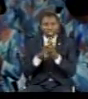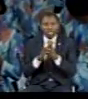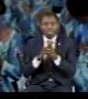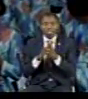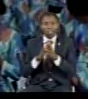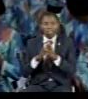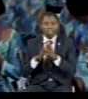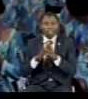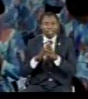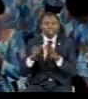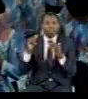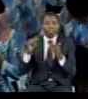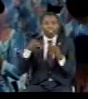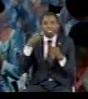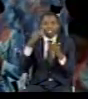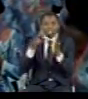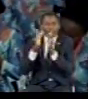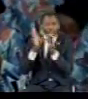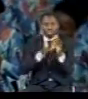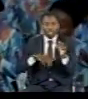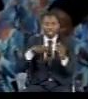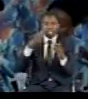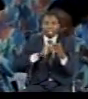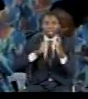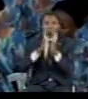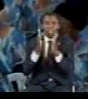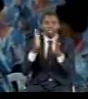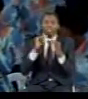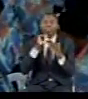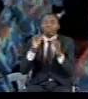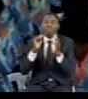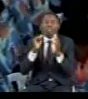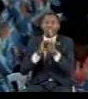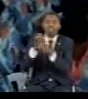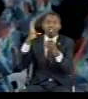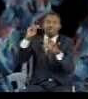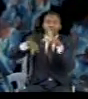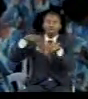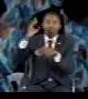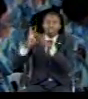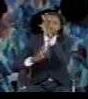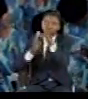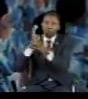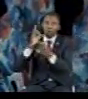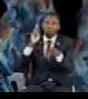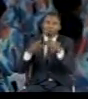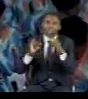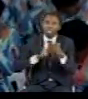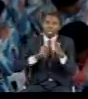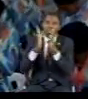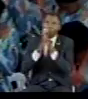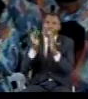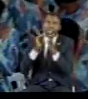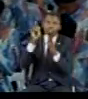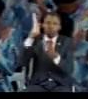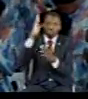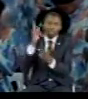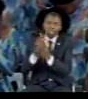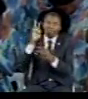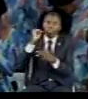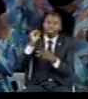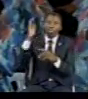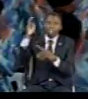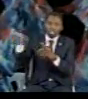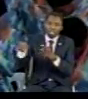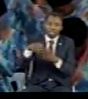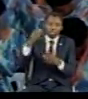I pray not that thou should take them out of the world, but that thou should keep them from the